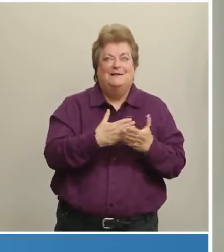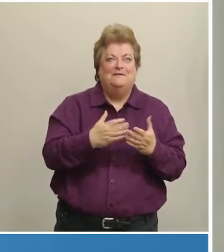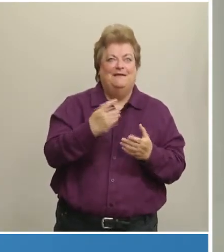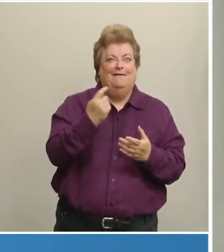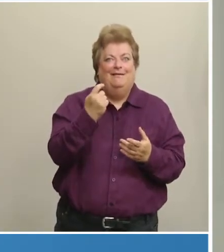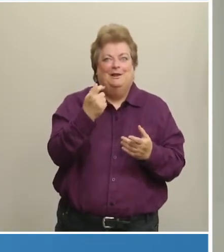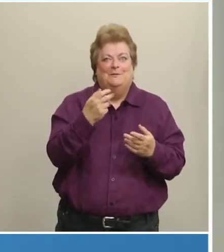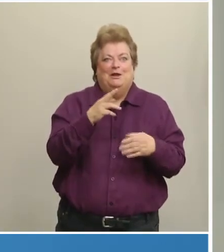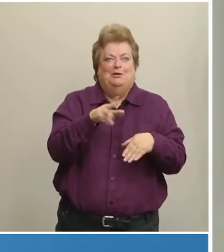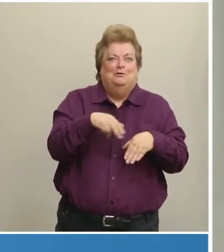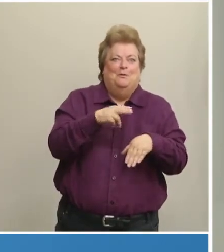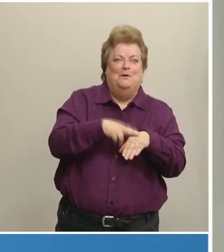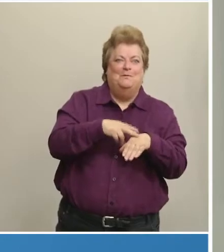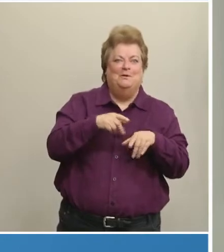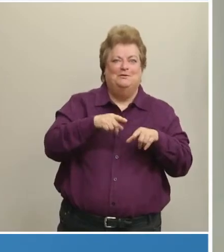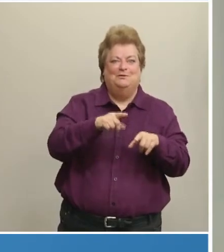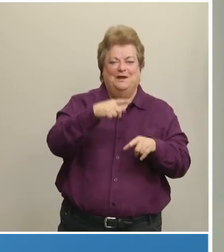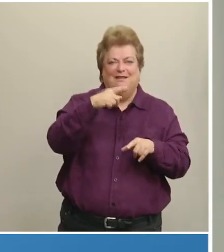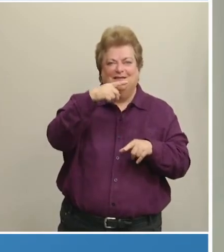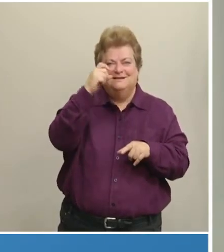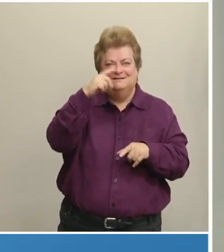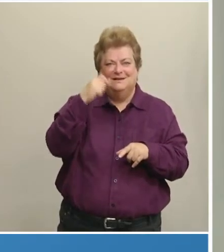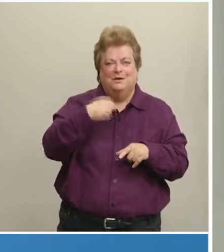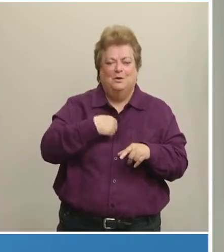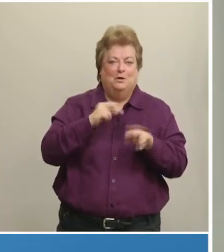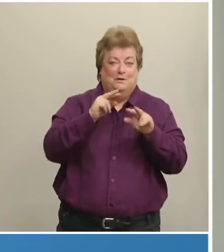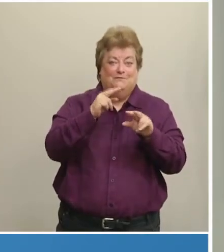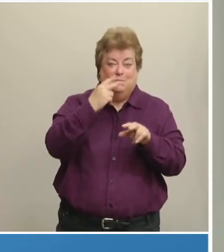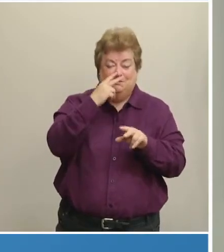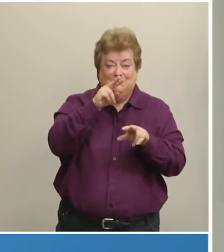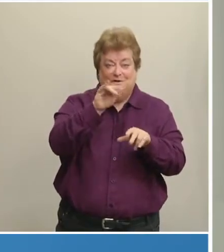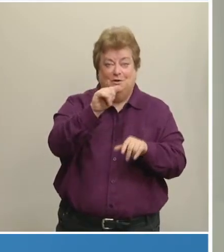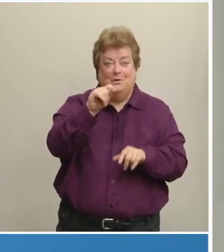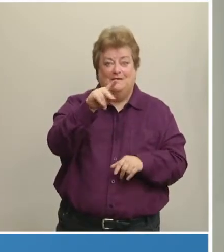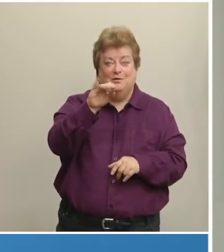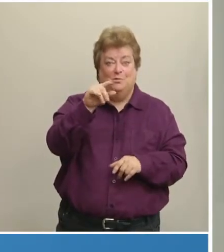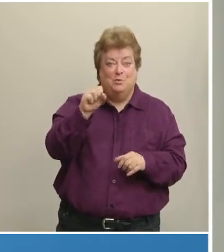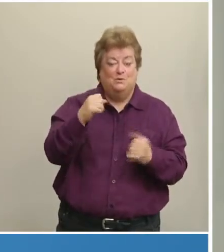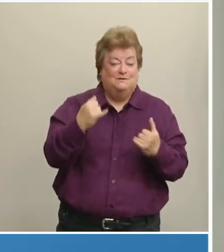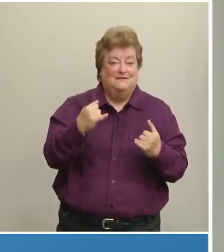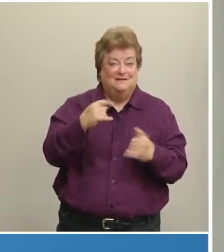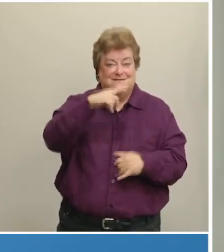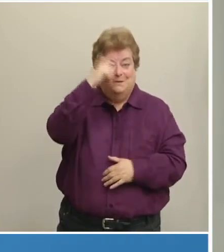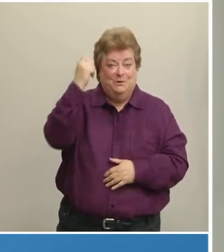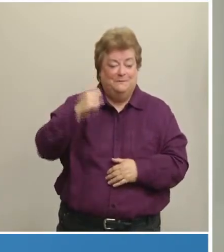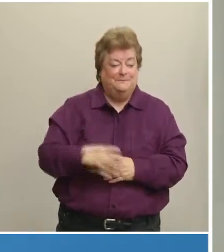Lincoln after the pandemic, and we look forward to seeing you at the pools. Mayor, thank you very much.